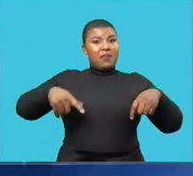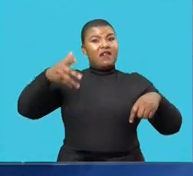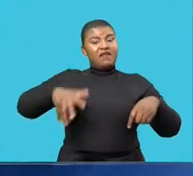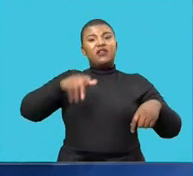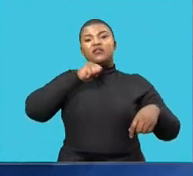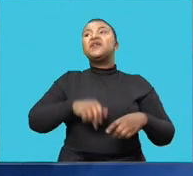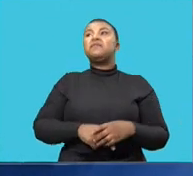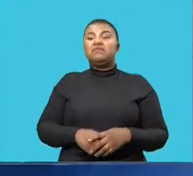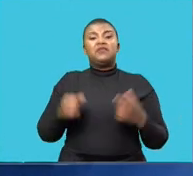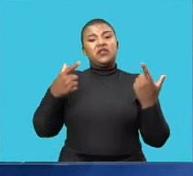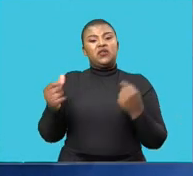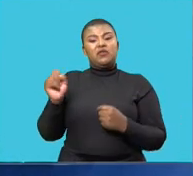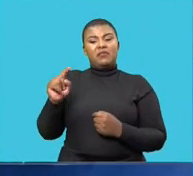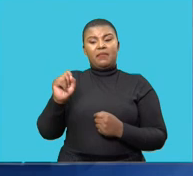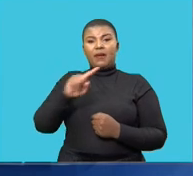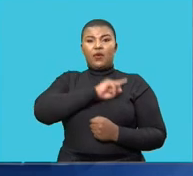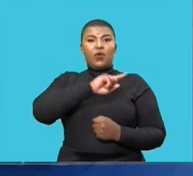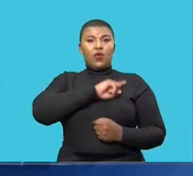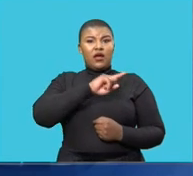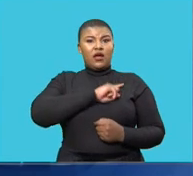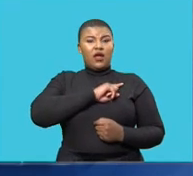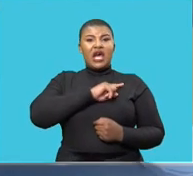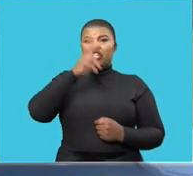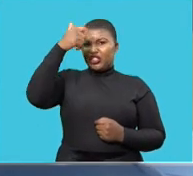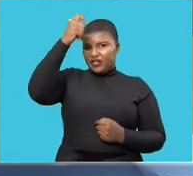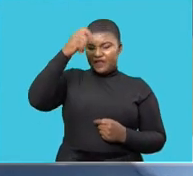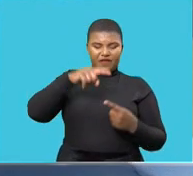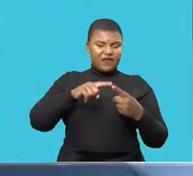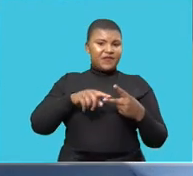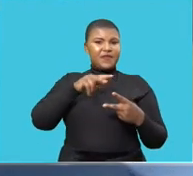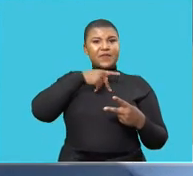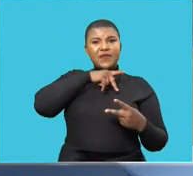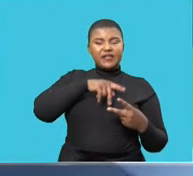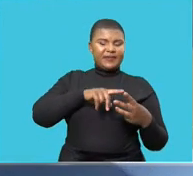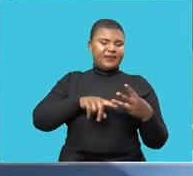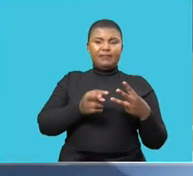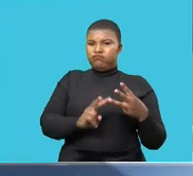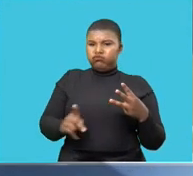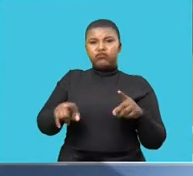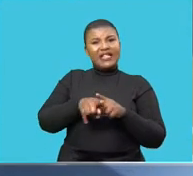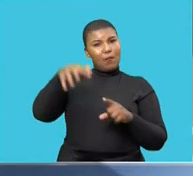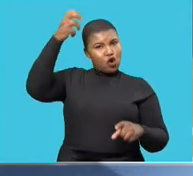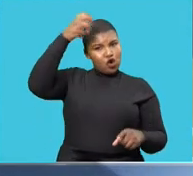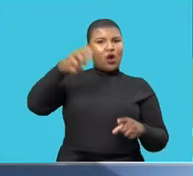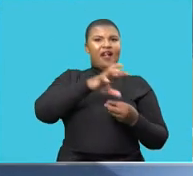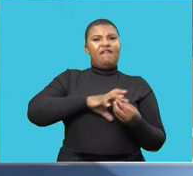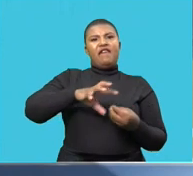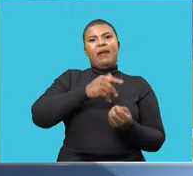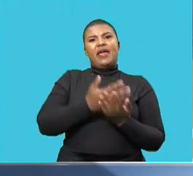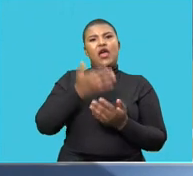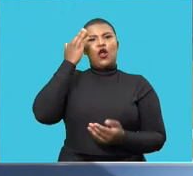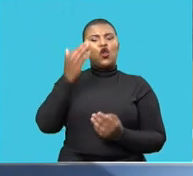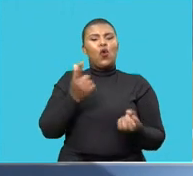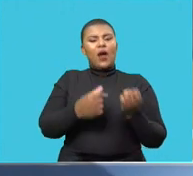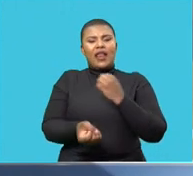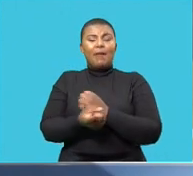that chiefs, queens, kings, princesses and other royal people can know more about, you know, what to do